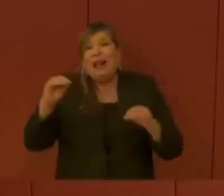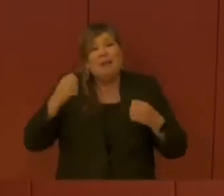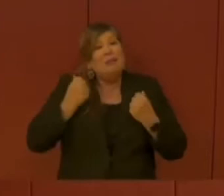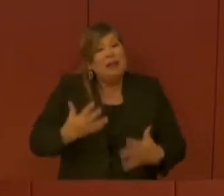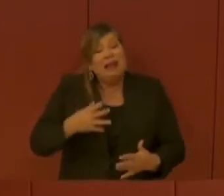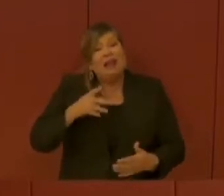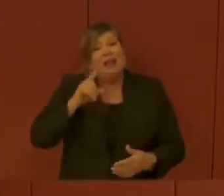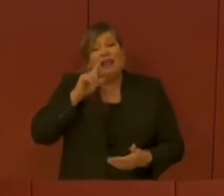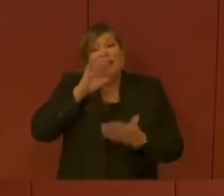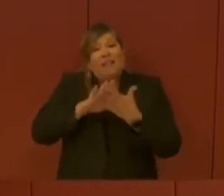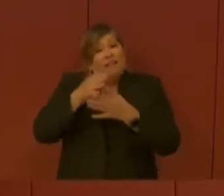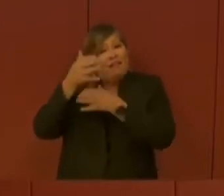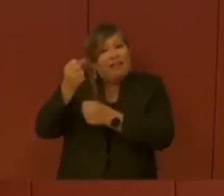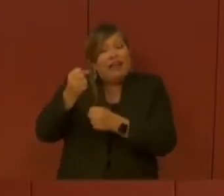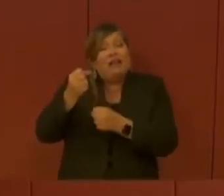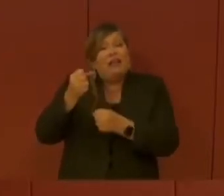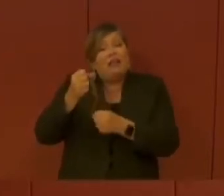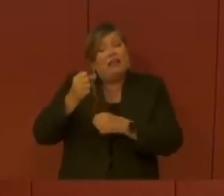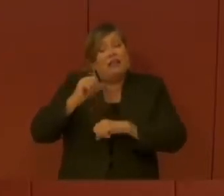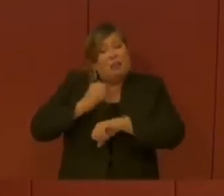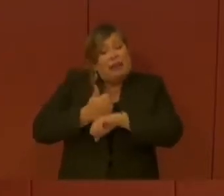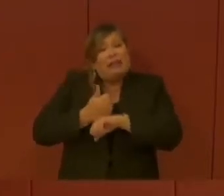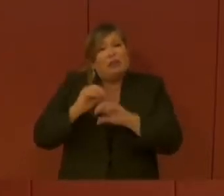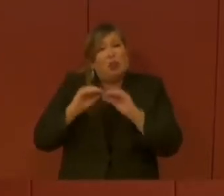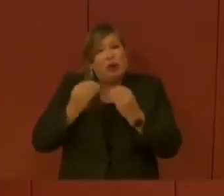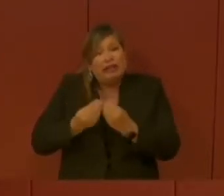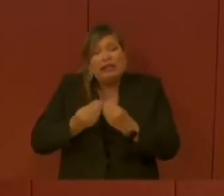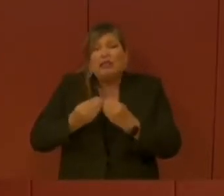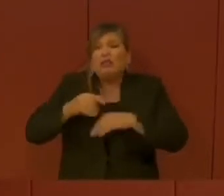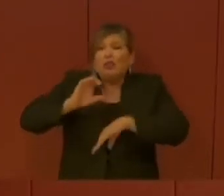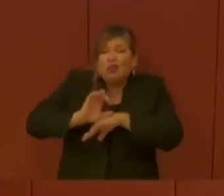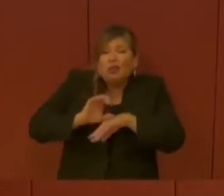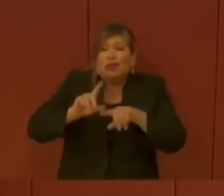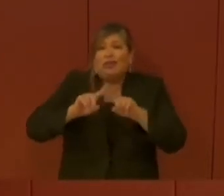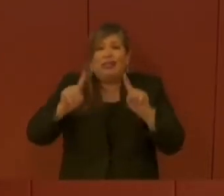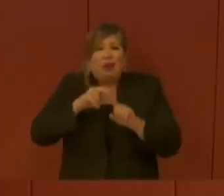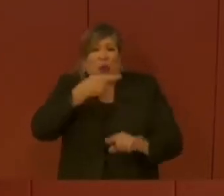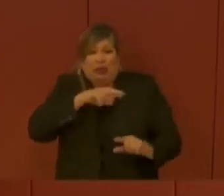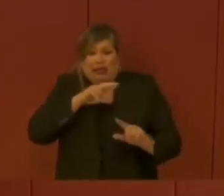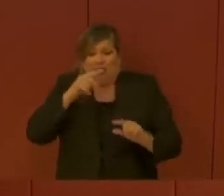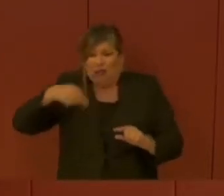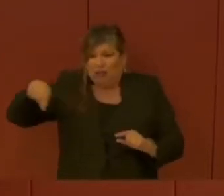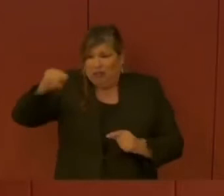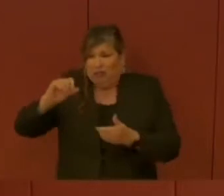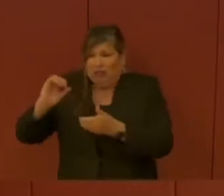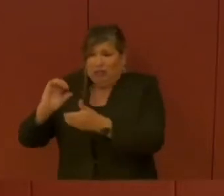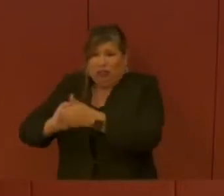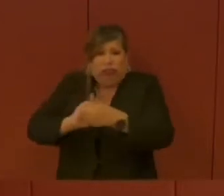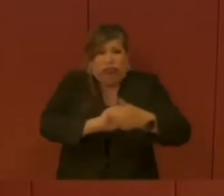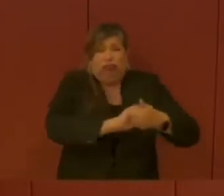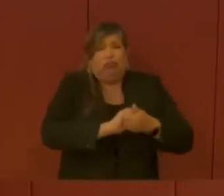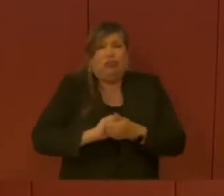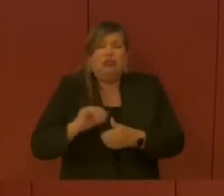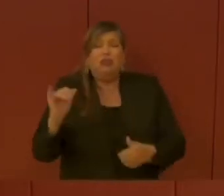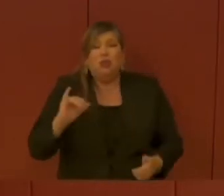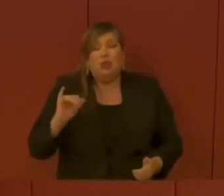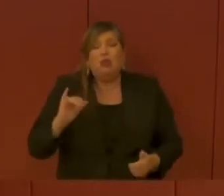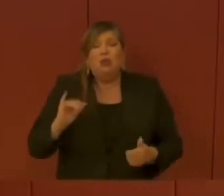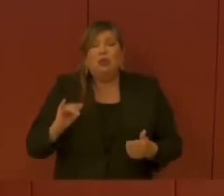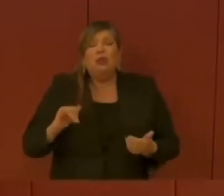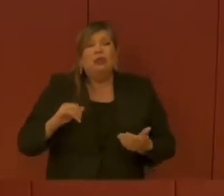important to all of us, just here in San Joaquin, in the county, and in the region, part of that coalition. So it